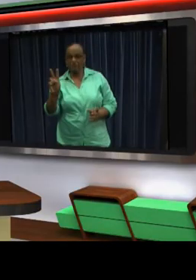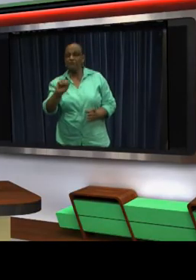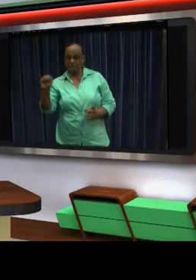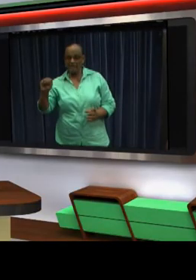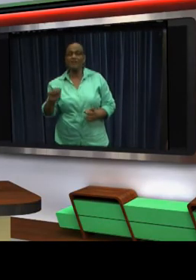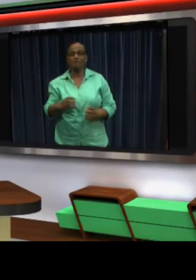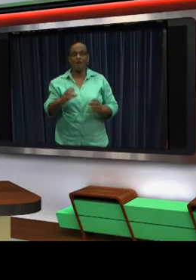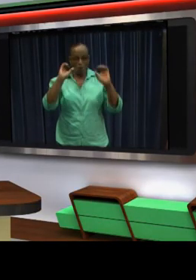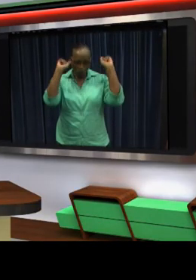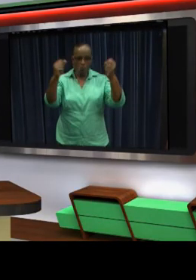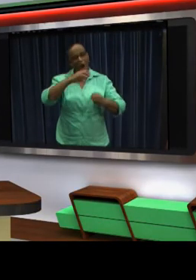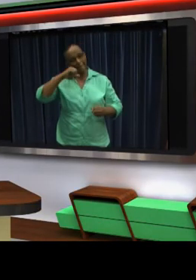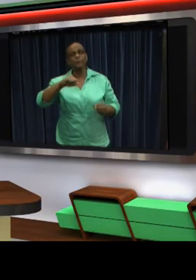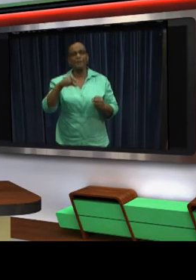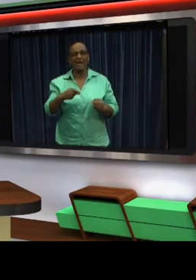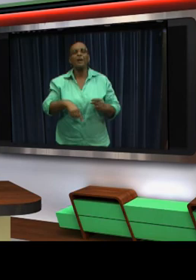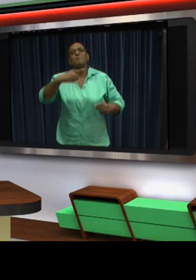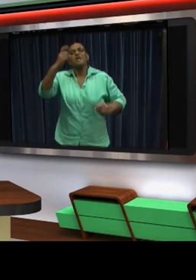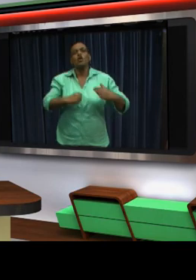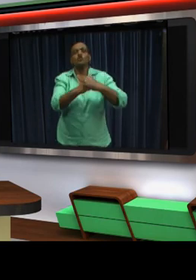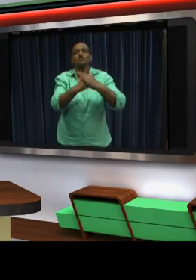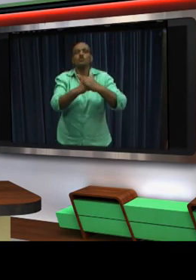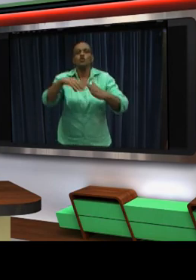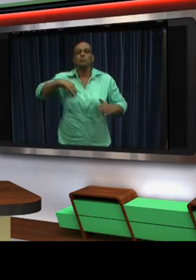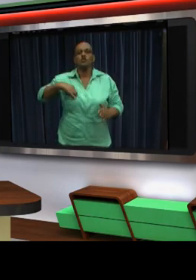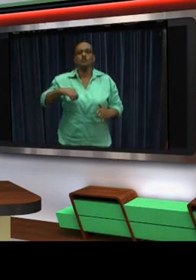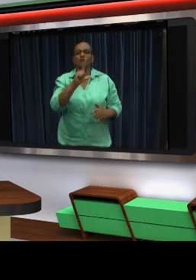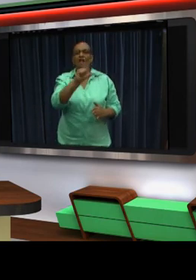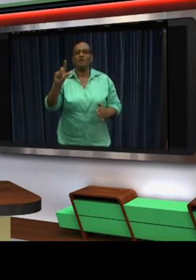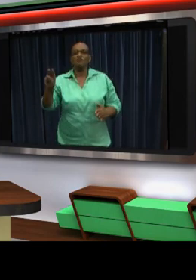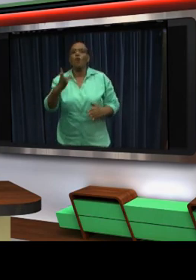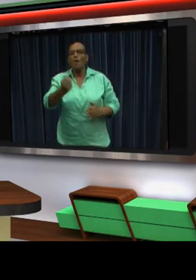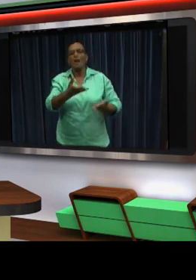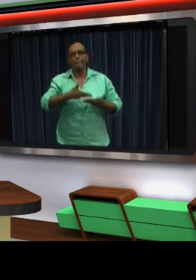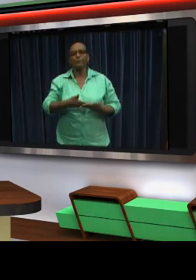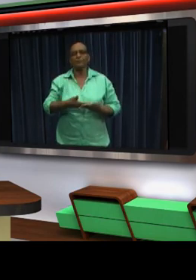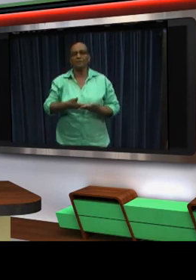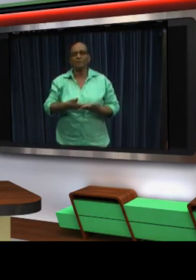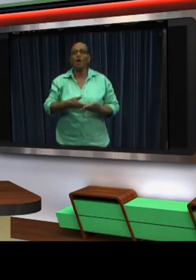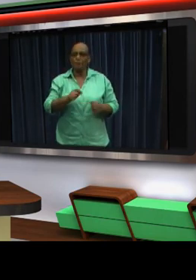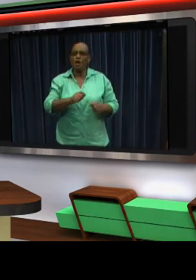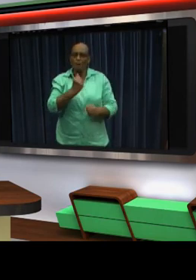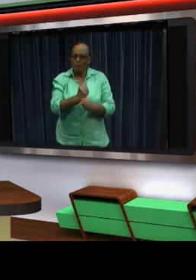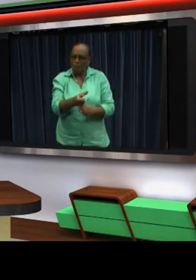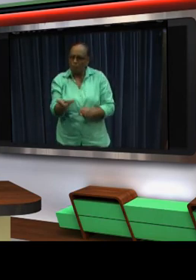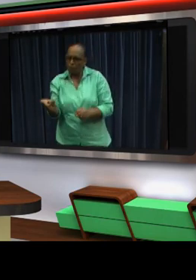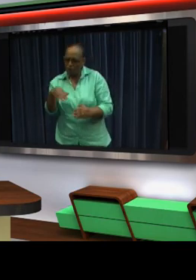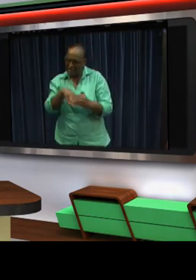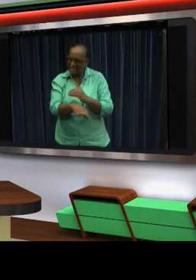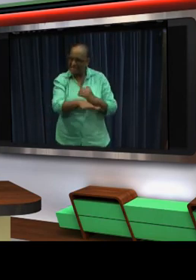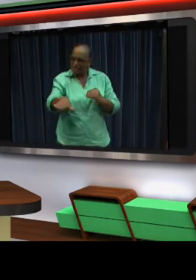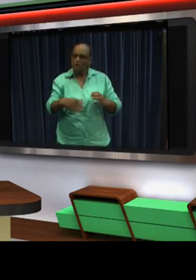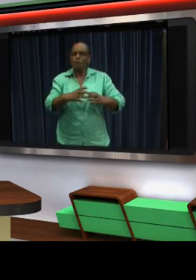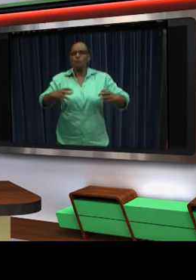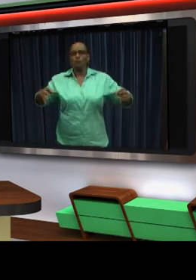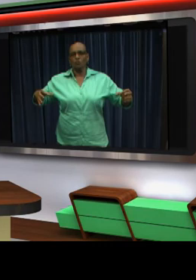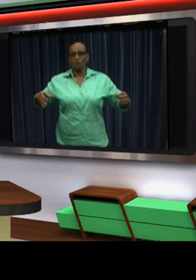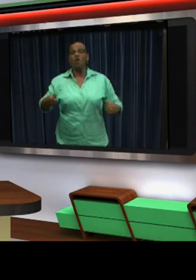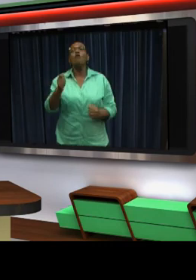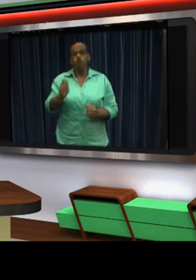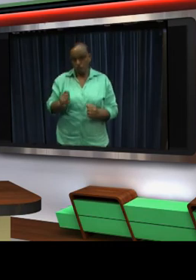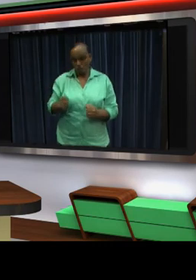In July 2014, the Surinamese government agreed with the European Union to take on the further development of